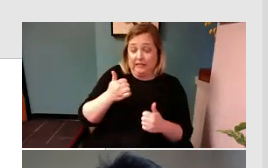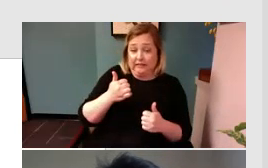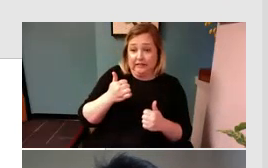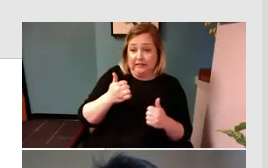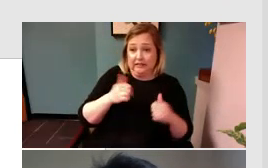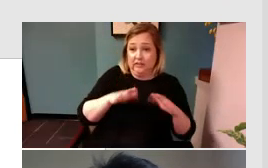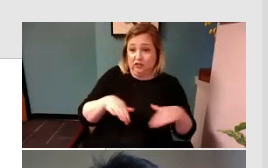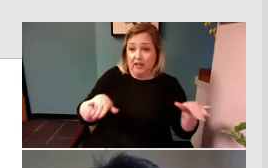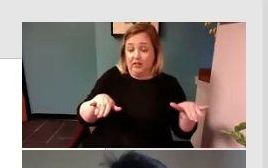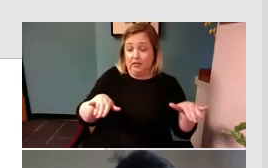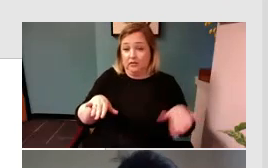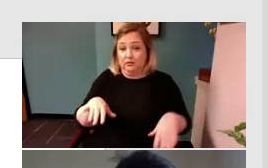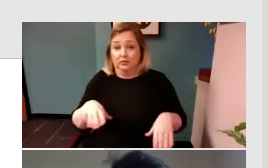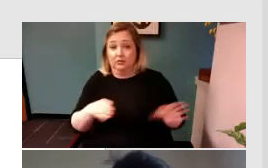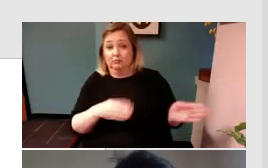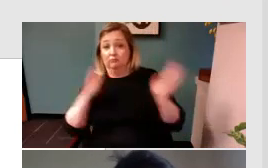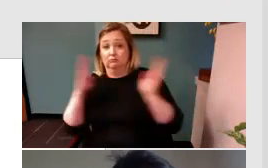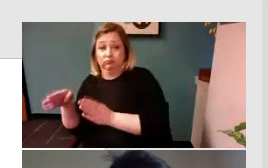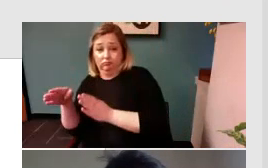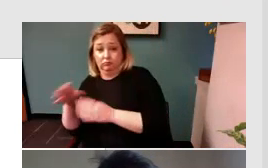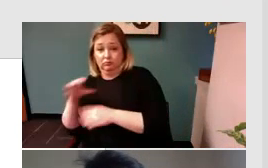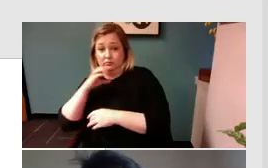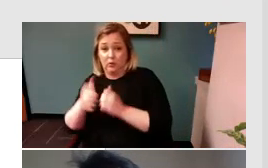that connect back to a particular parent, we have